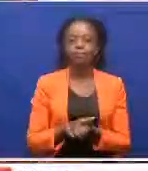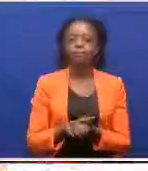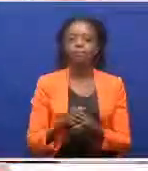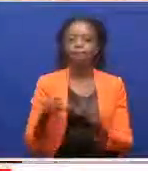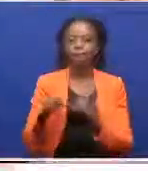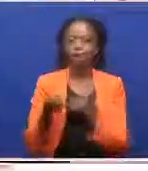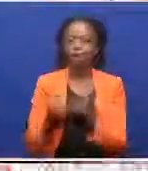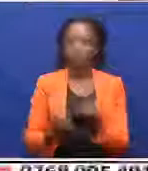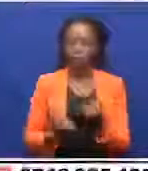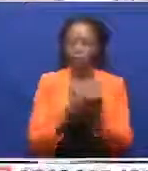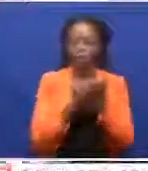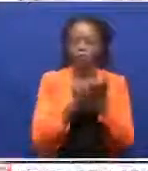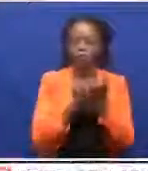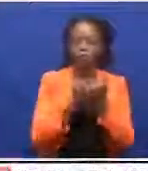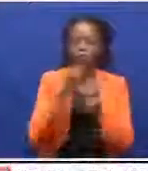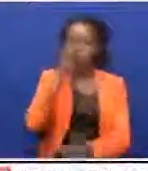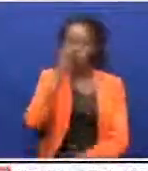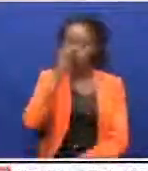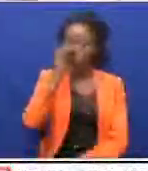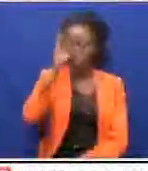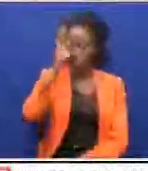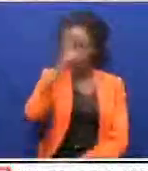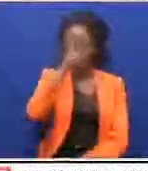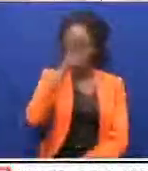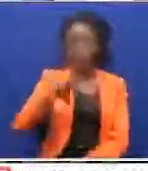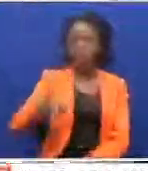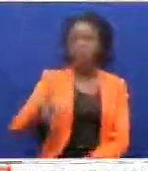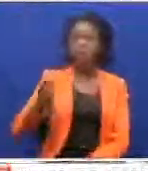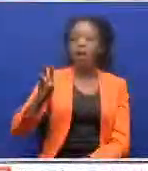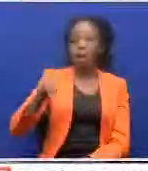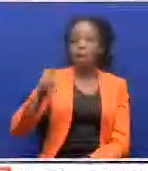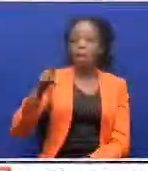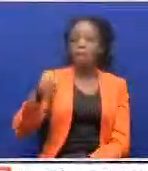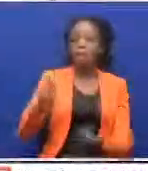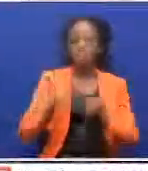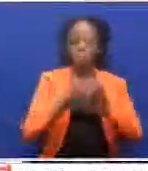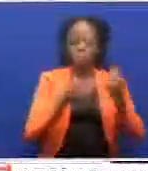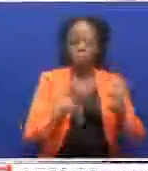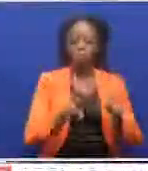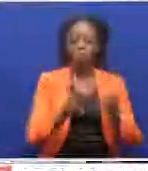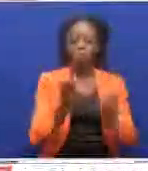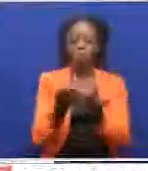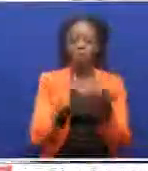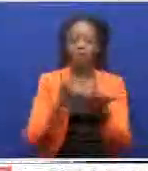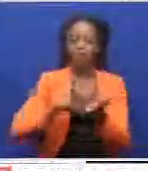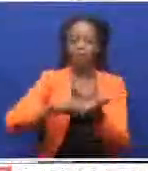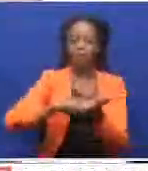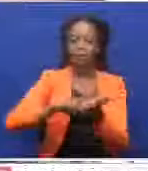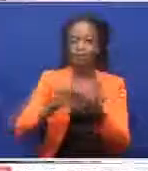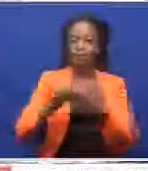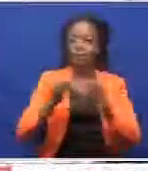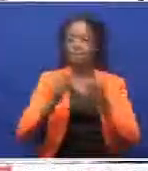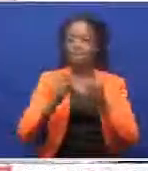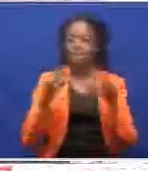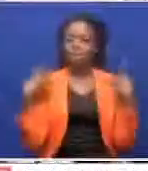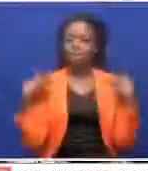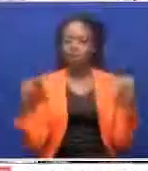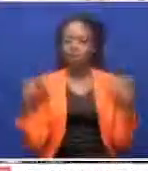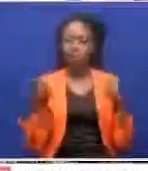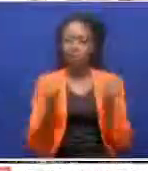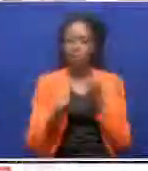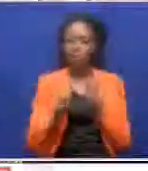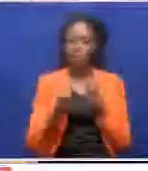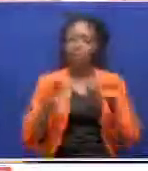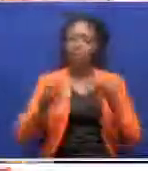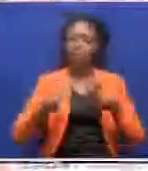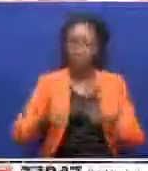Accompanying Ruto in Bumula, Bungoma County, the MPs yet again questioned the Huduma Number registration exercise, which is slated